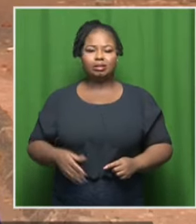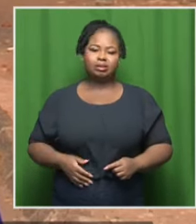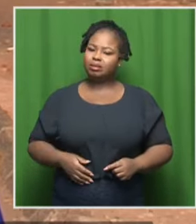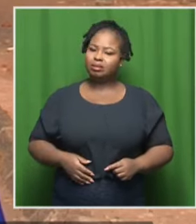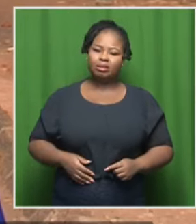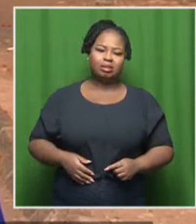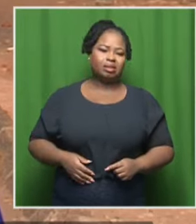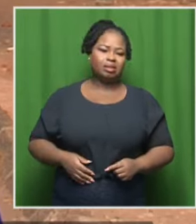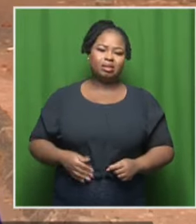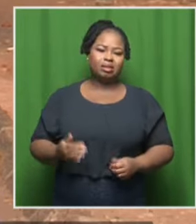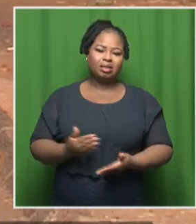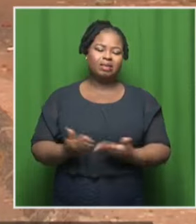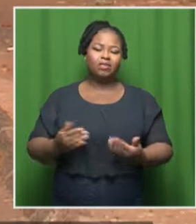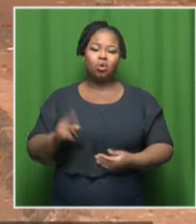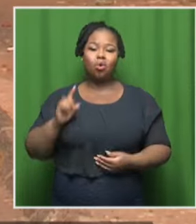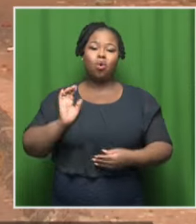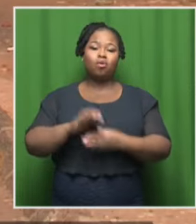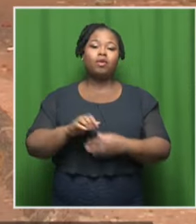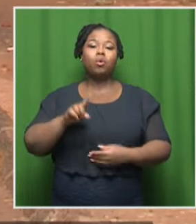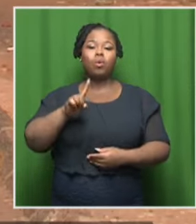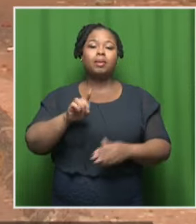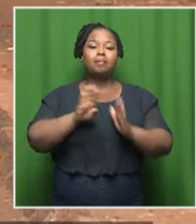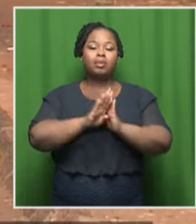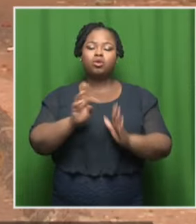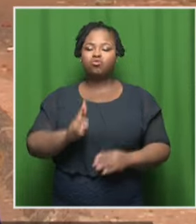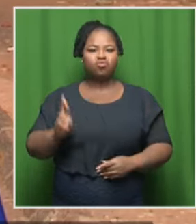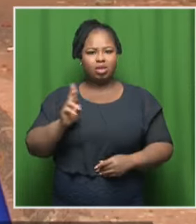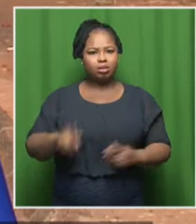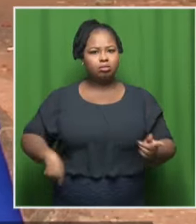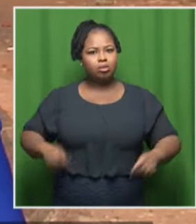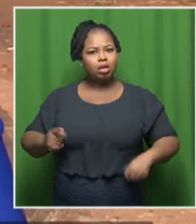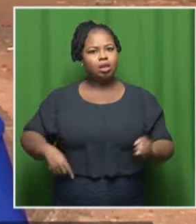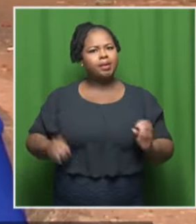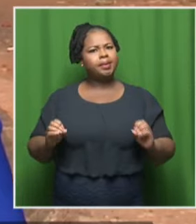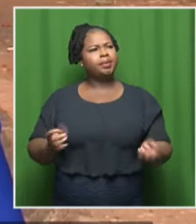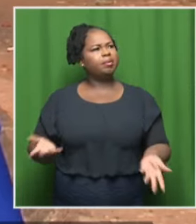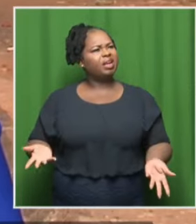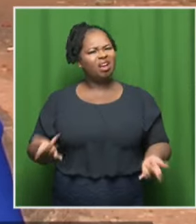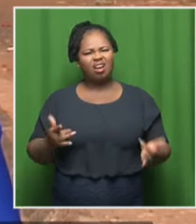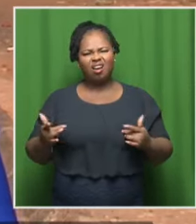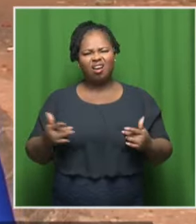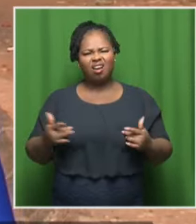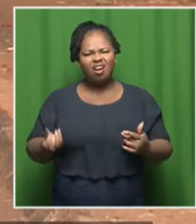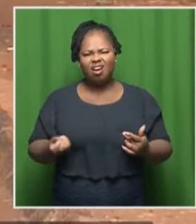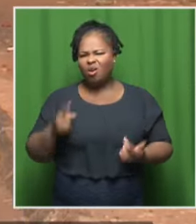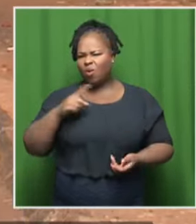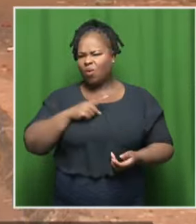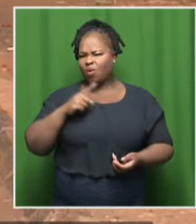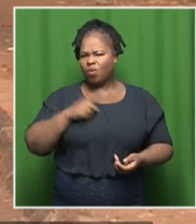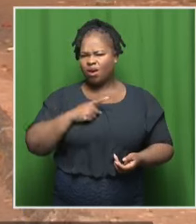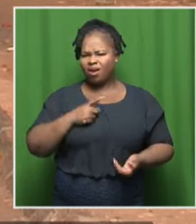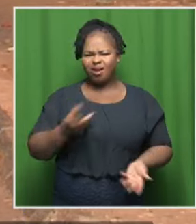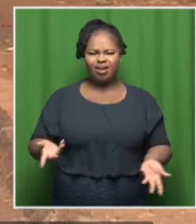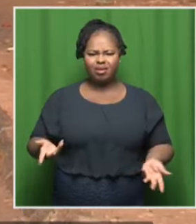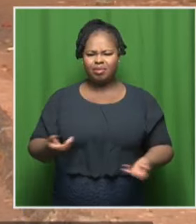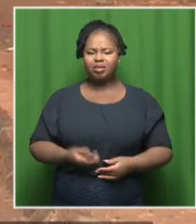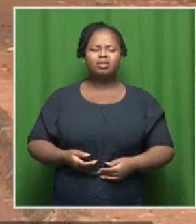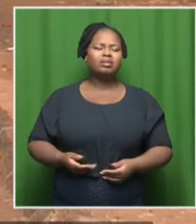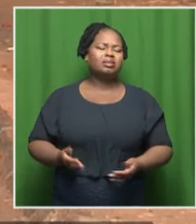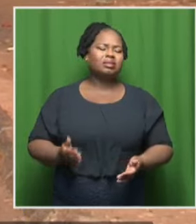expenditure of over a billion rand. Many community members saying that this is concerning, taking into consideration that there